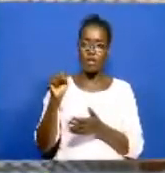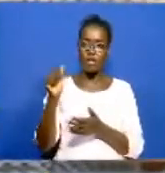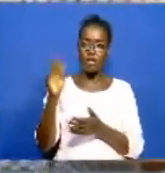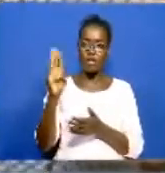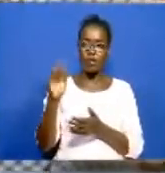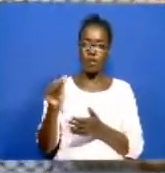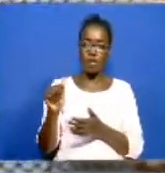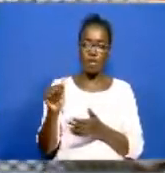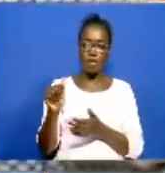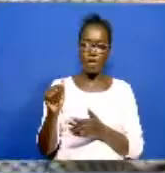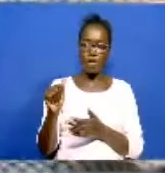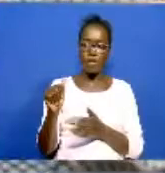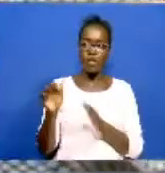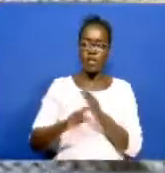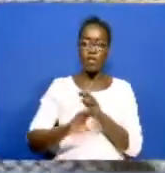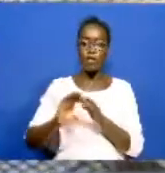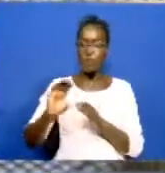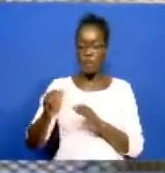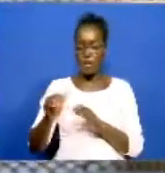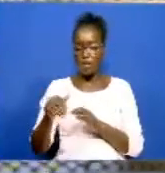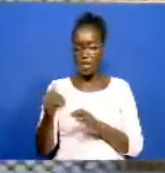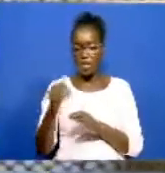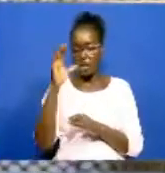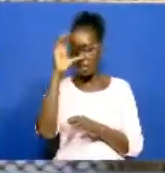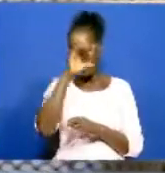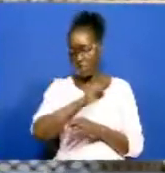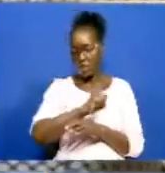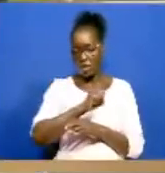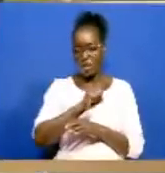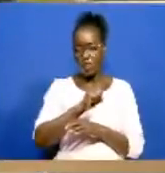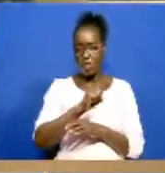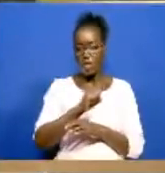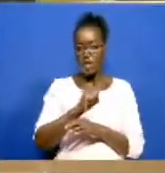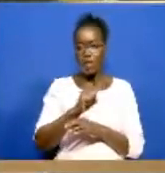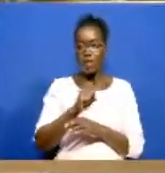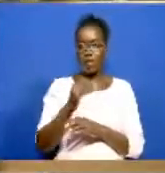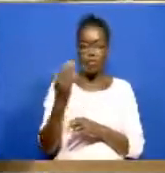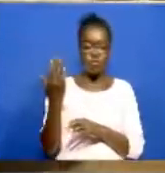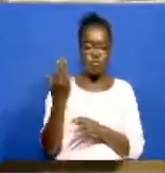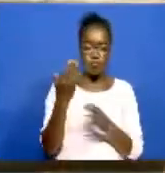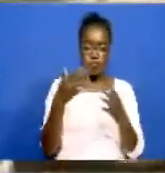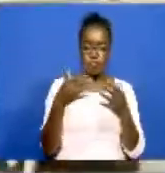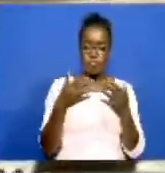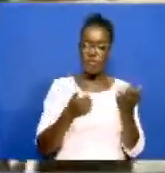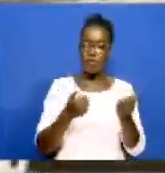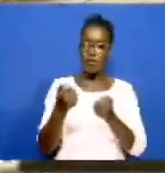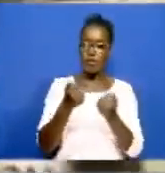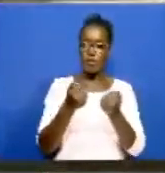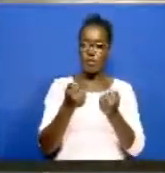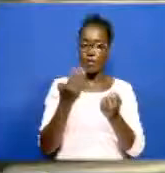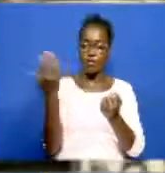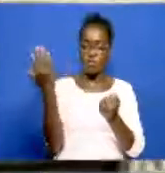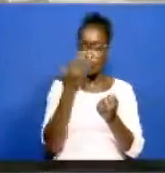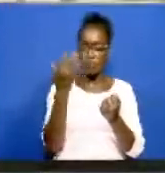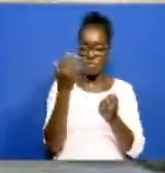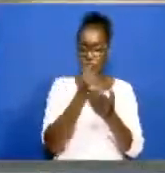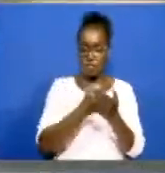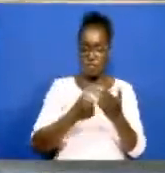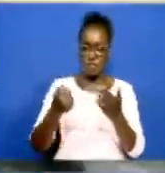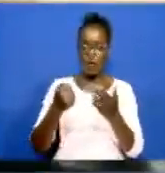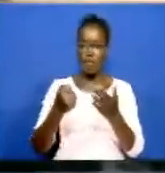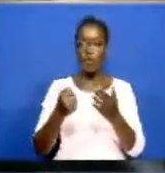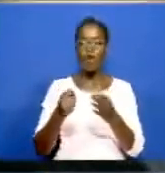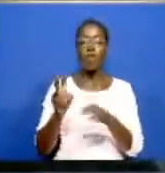Kisi County, jointly with others not before court, willfully damaged a motor vehicle windscreen door and window jointly valued